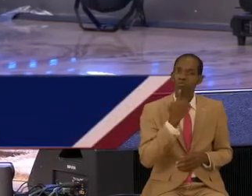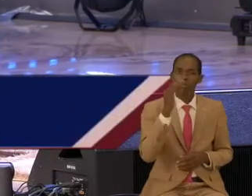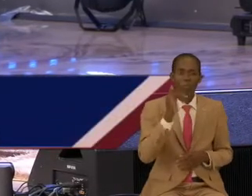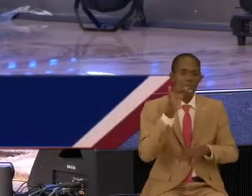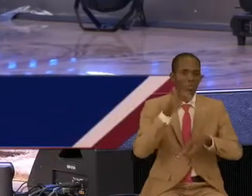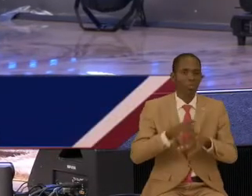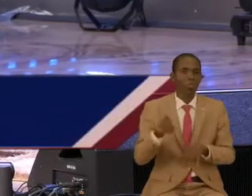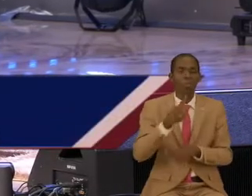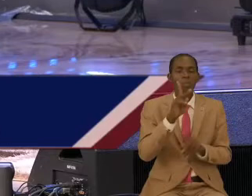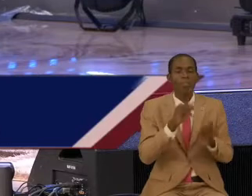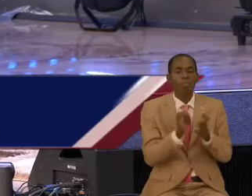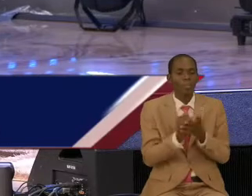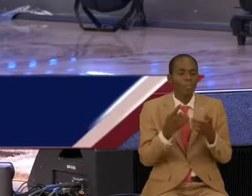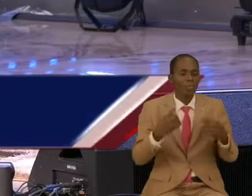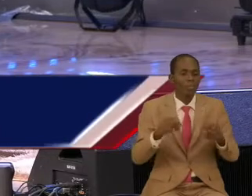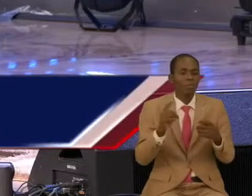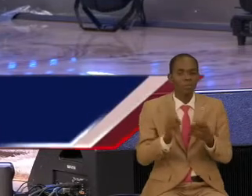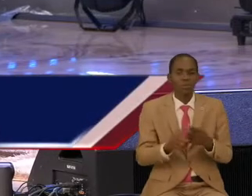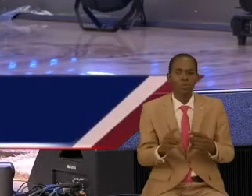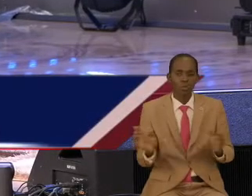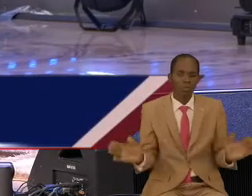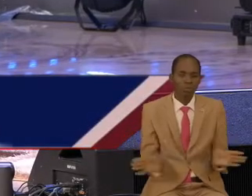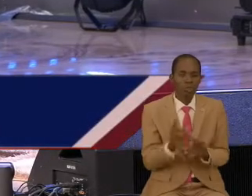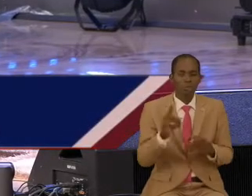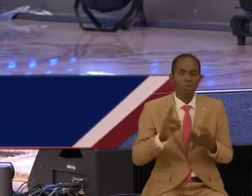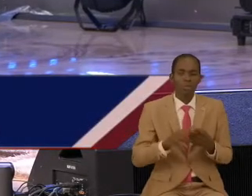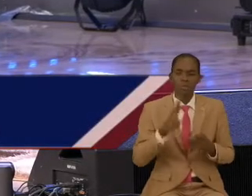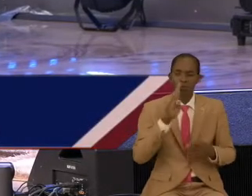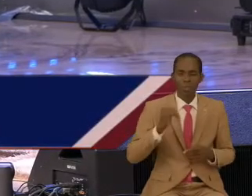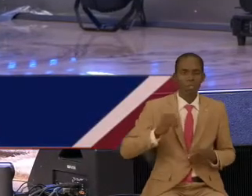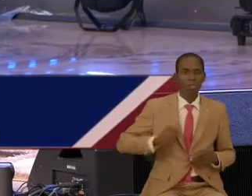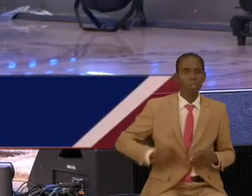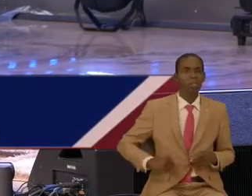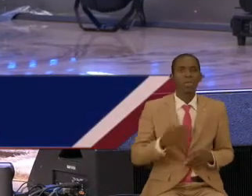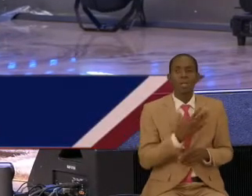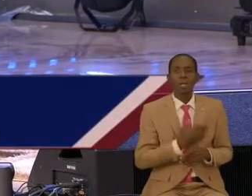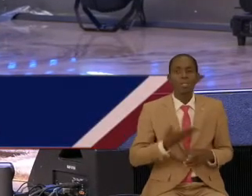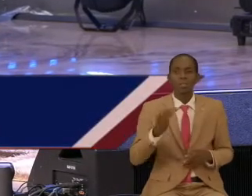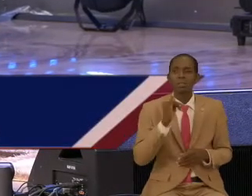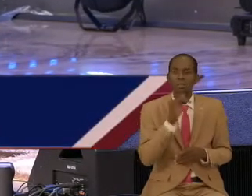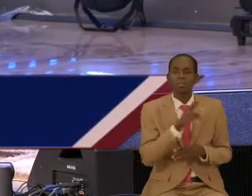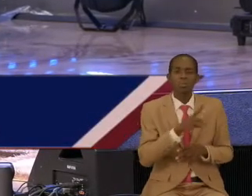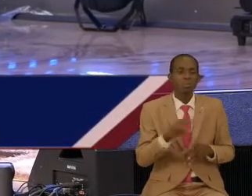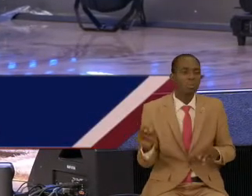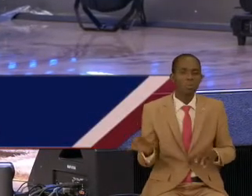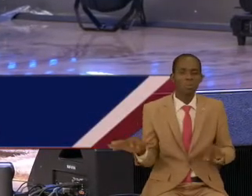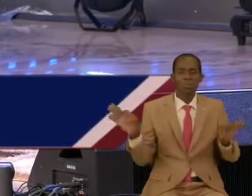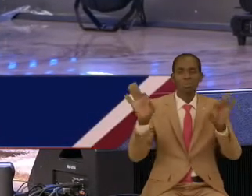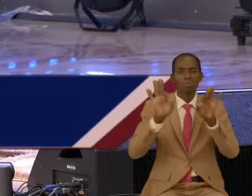are trying to compel you to be circumcised, and there's no value in that circumcision.